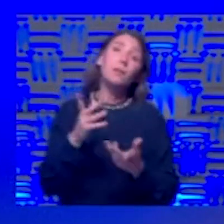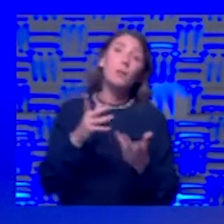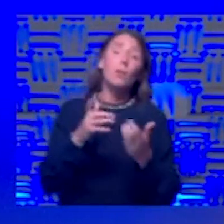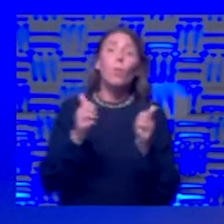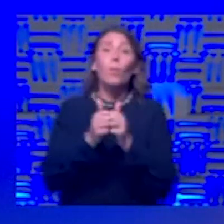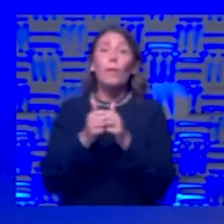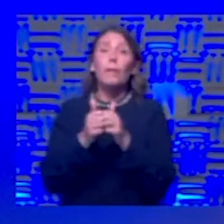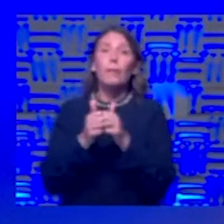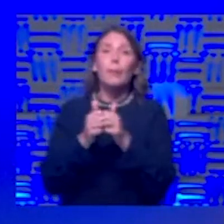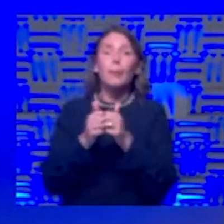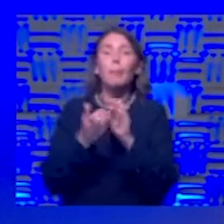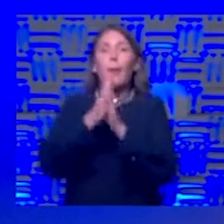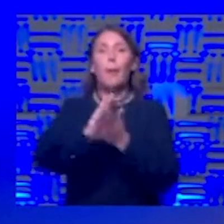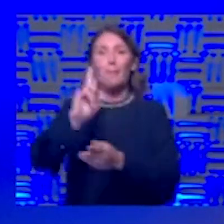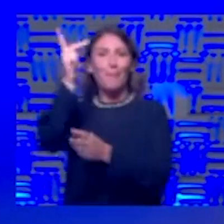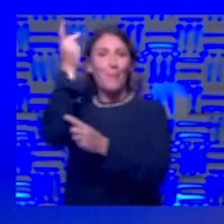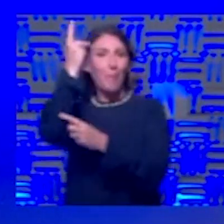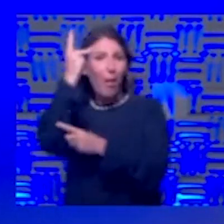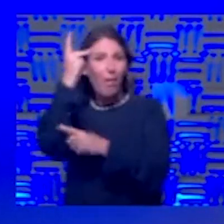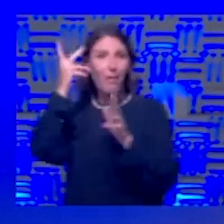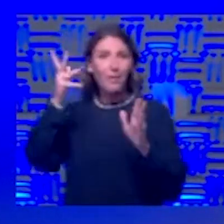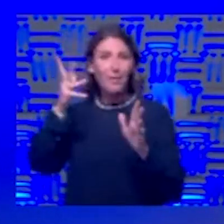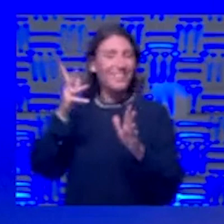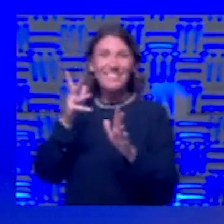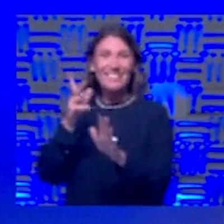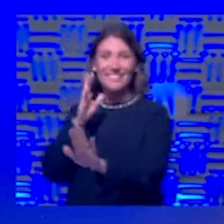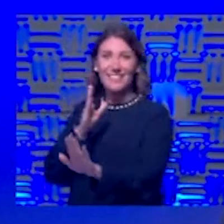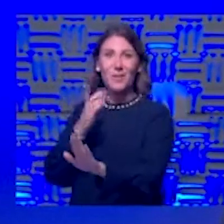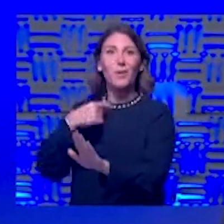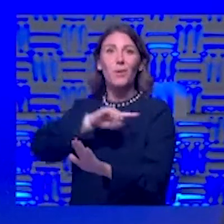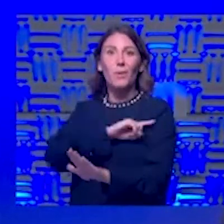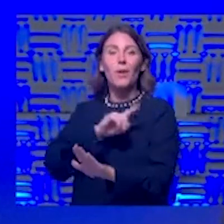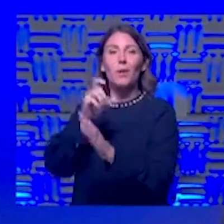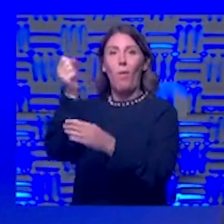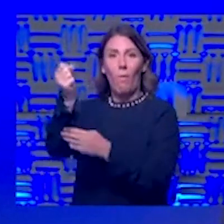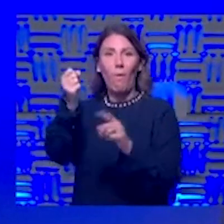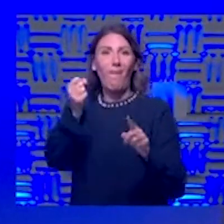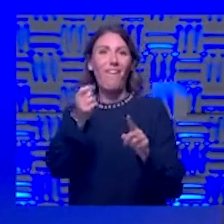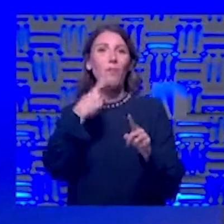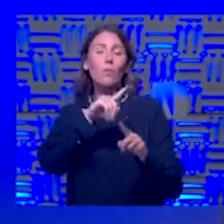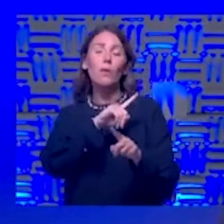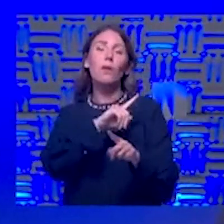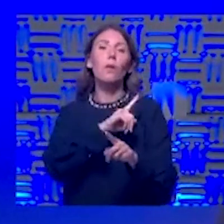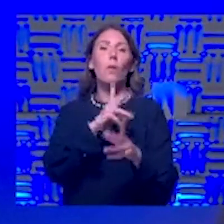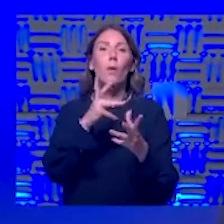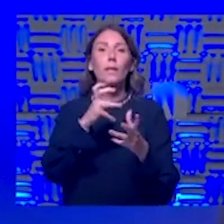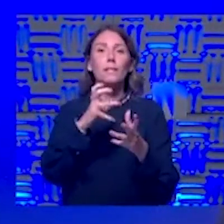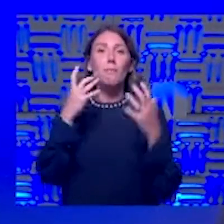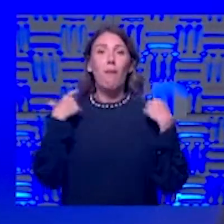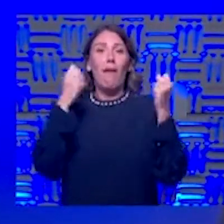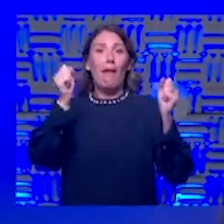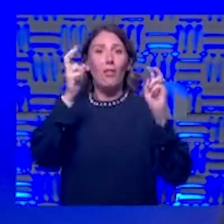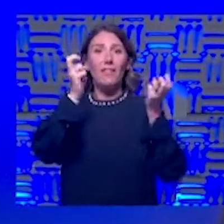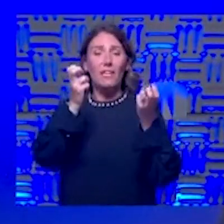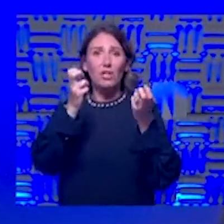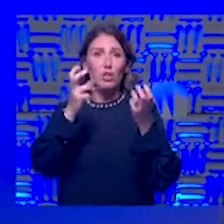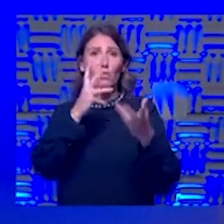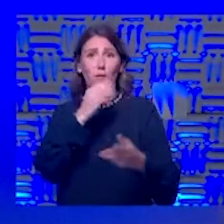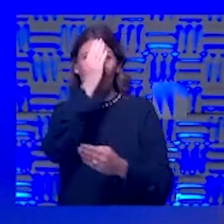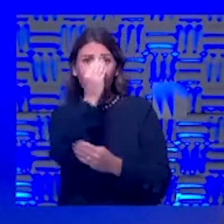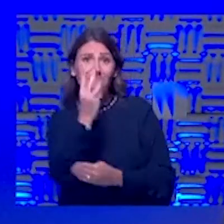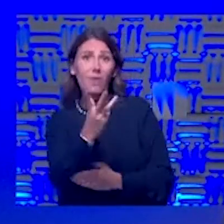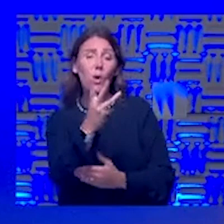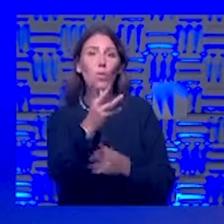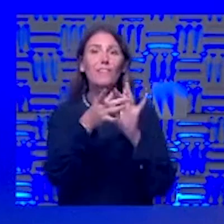just give the medical data and the medical advice, and we need to keep this as a health issue and it's not